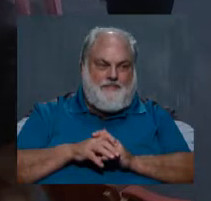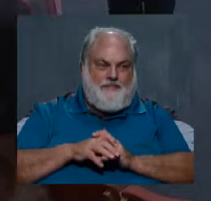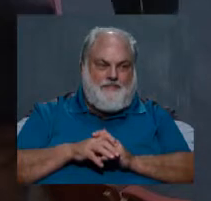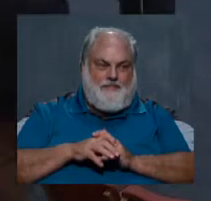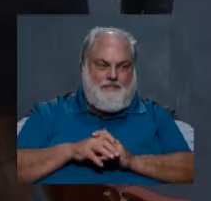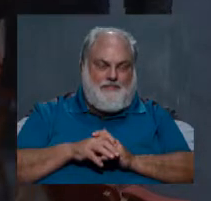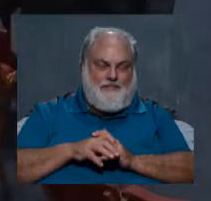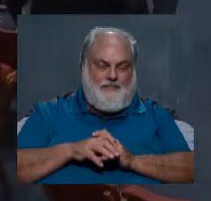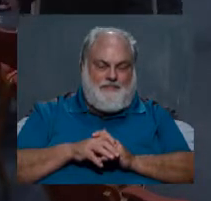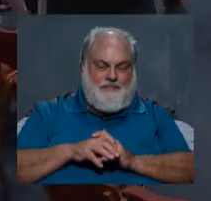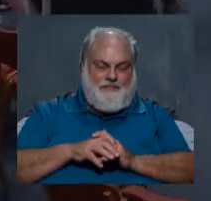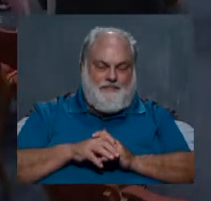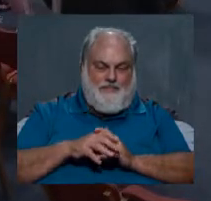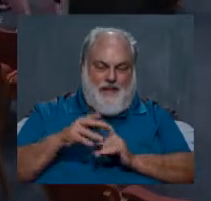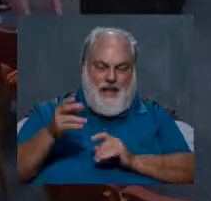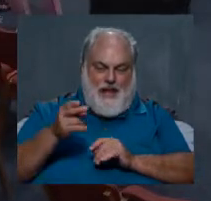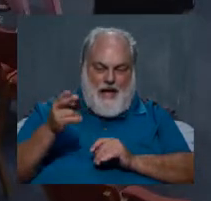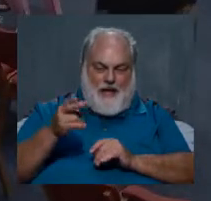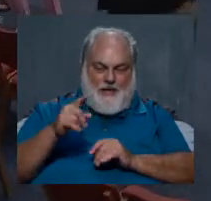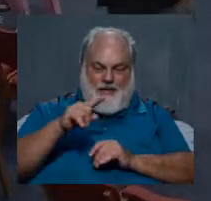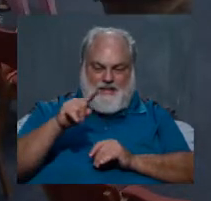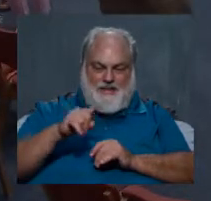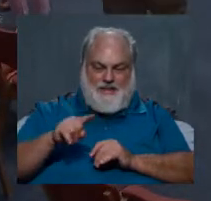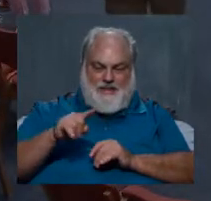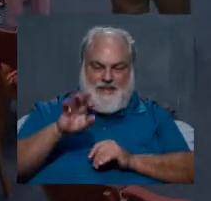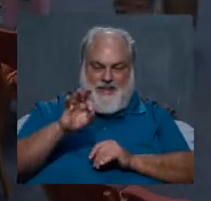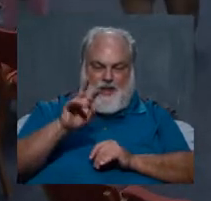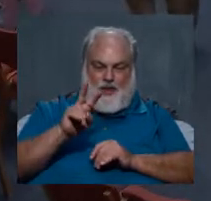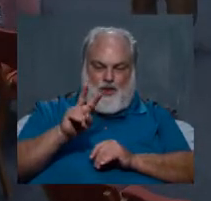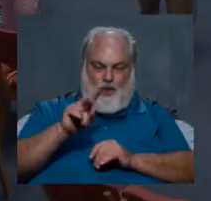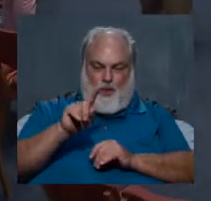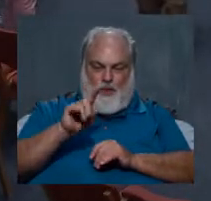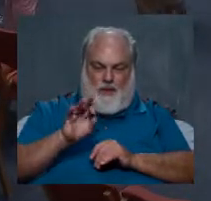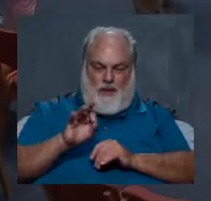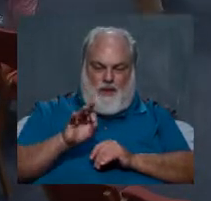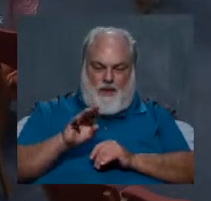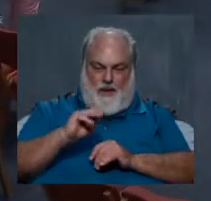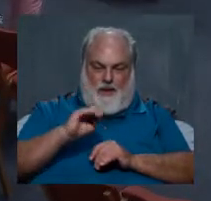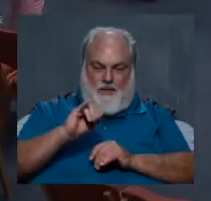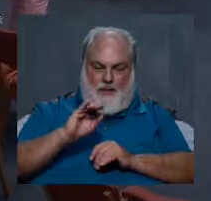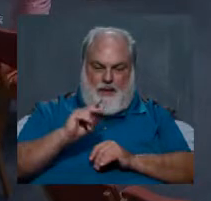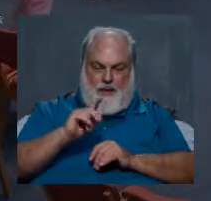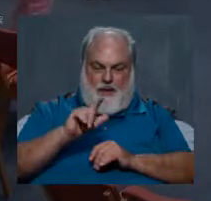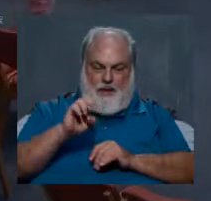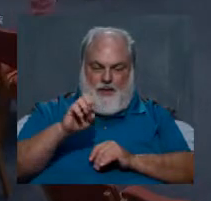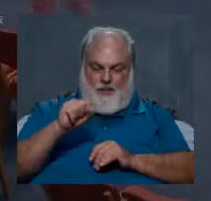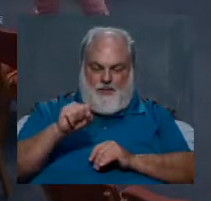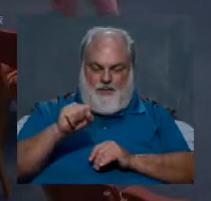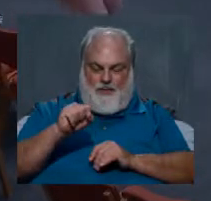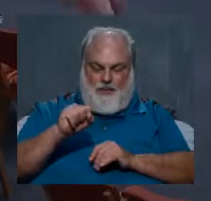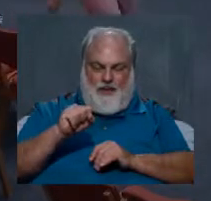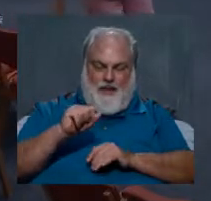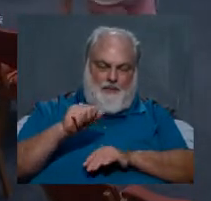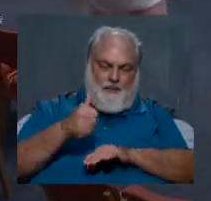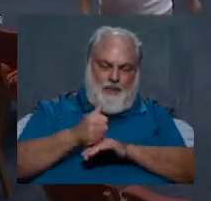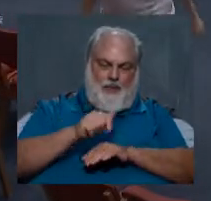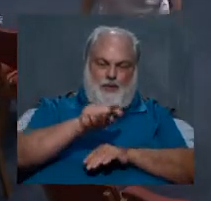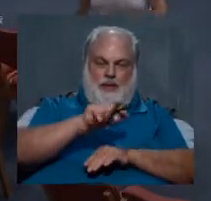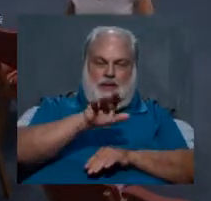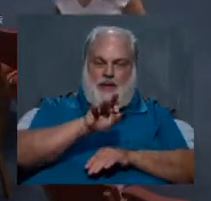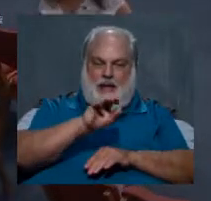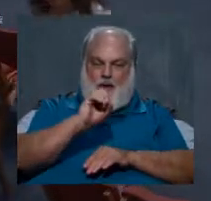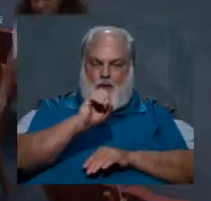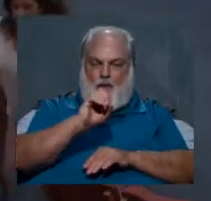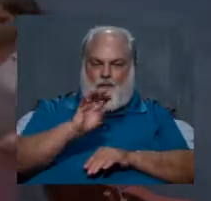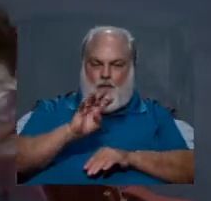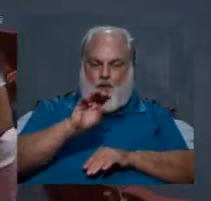item number H, file number Z-9219, Mickle Short Form PDC, located at 2904 South Arch Street.